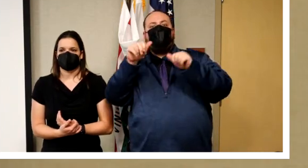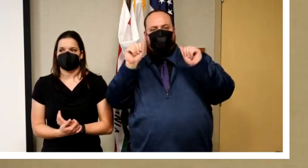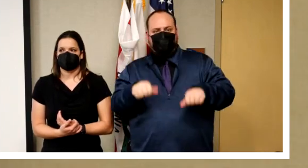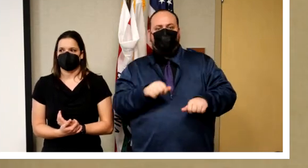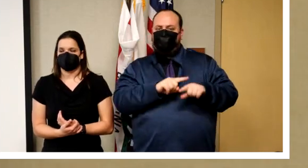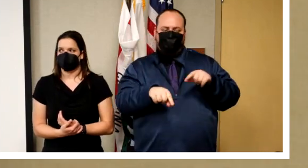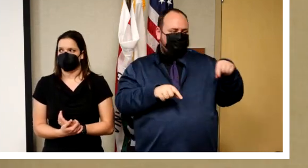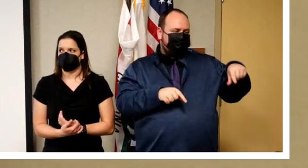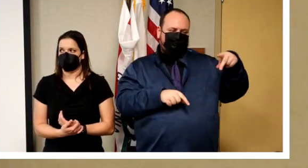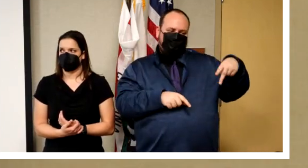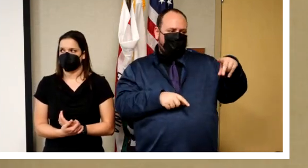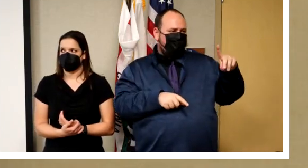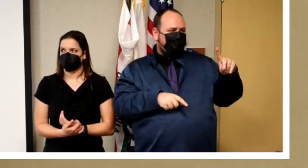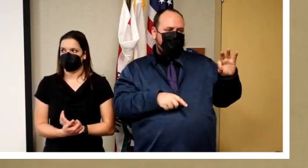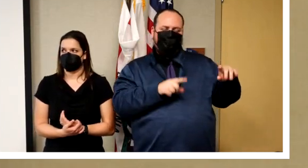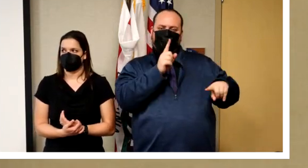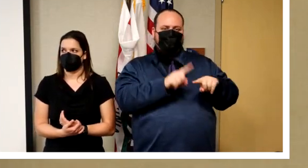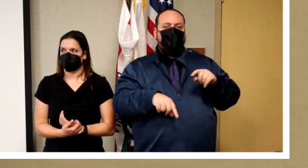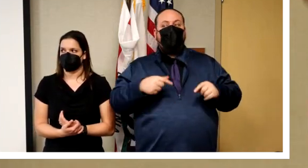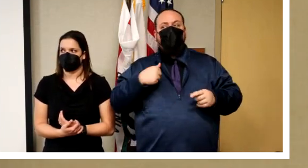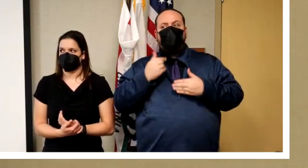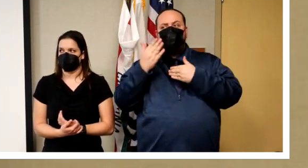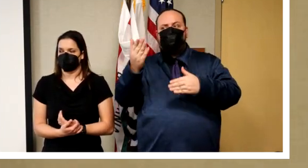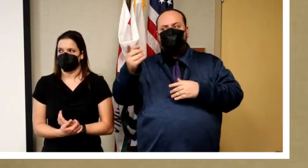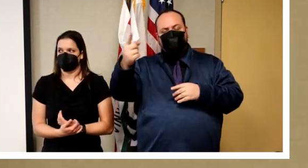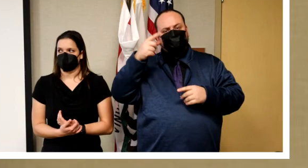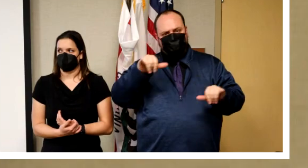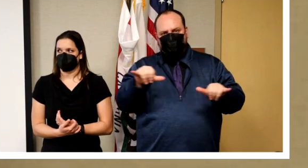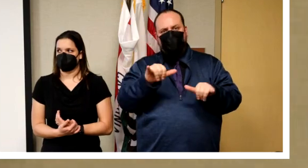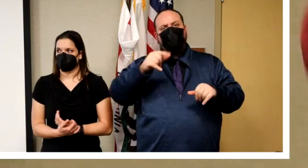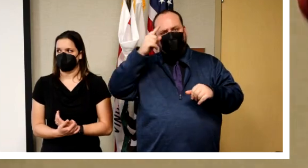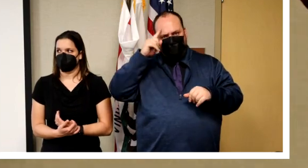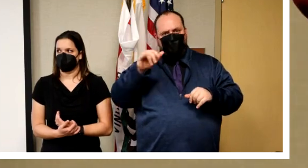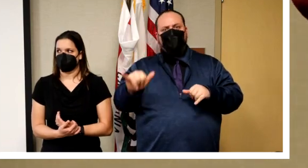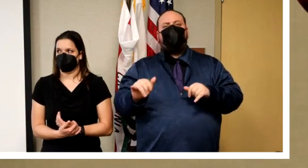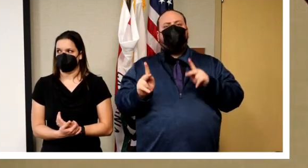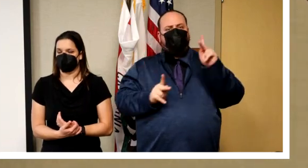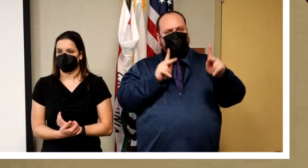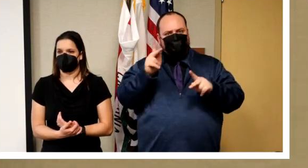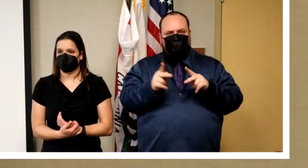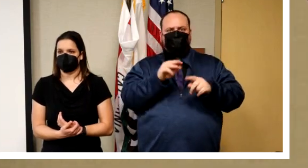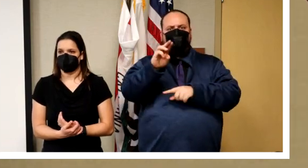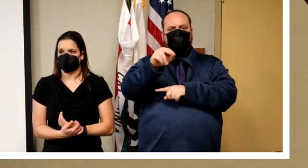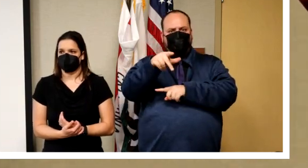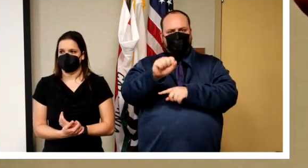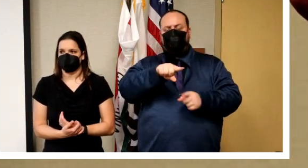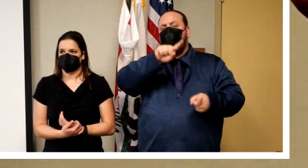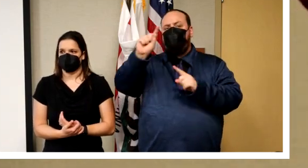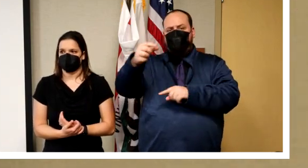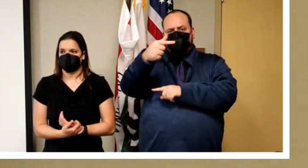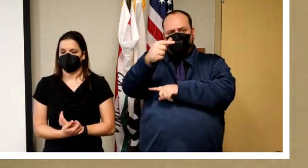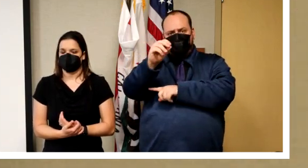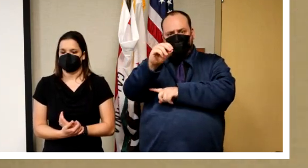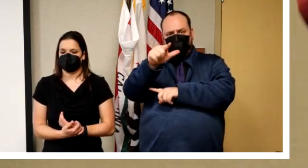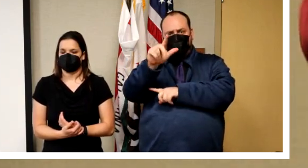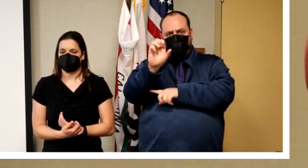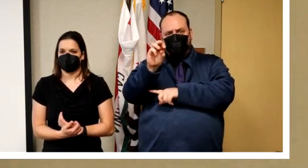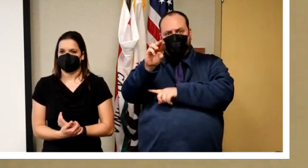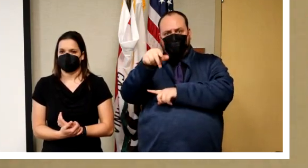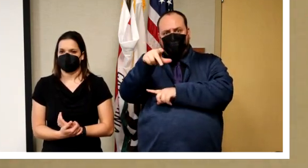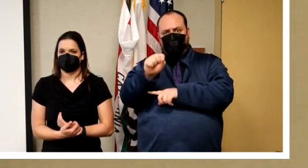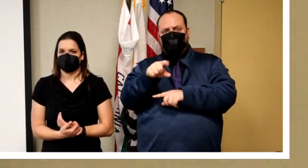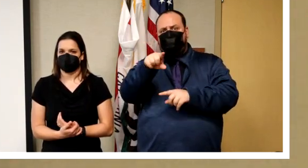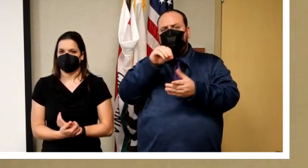So I would do the same thing with the public submission maps as well. We'd load them into Google Maps, and we'd have submission, or, you know, consultant submission 1,